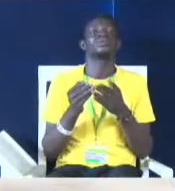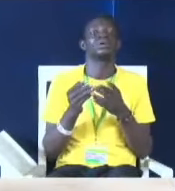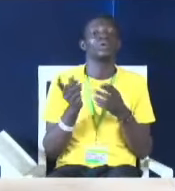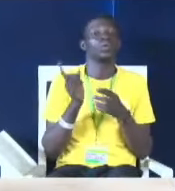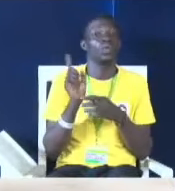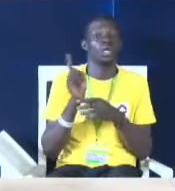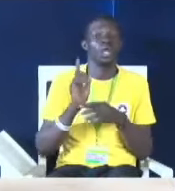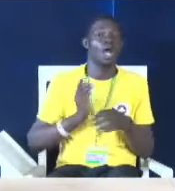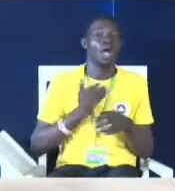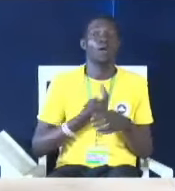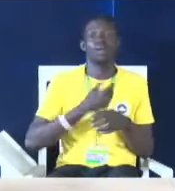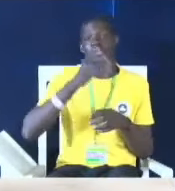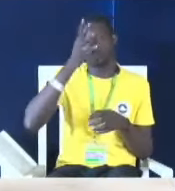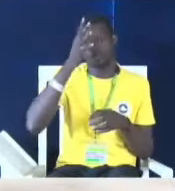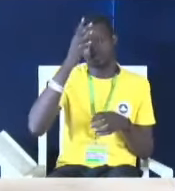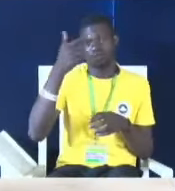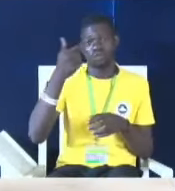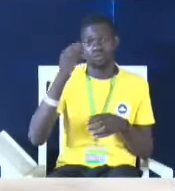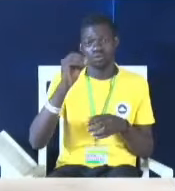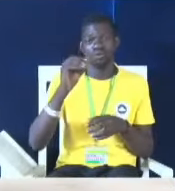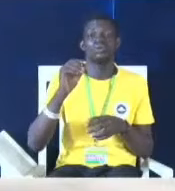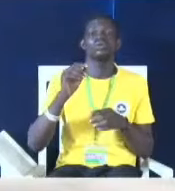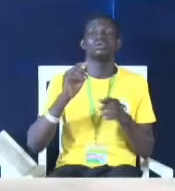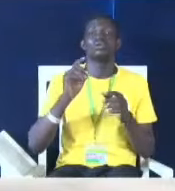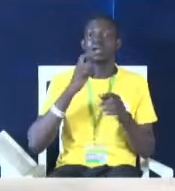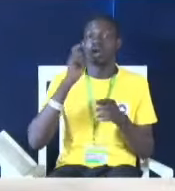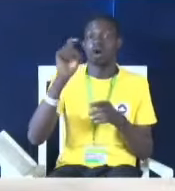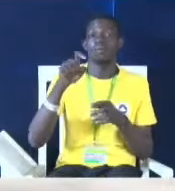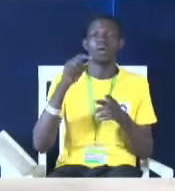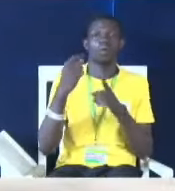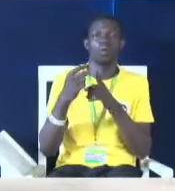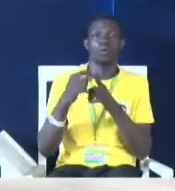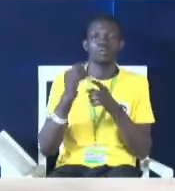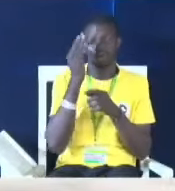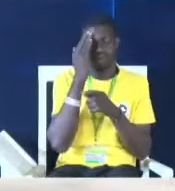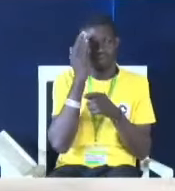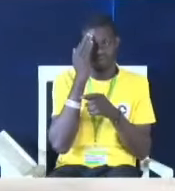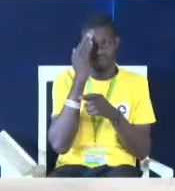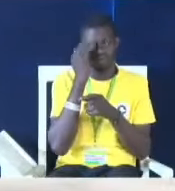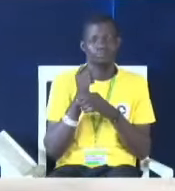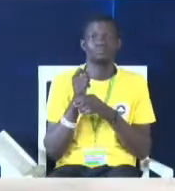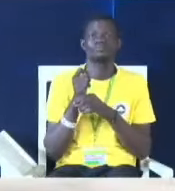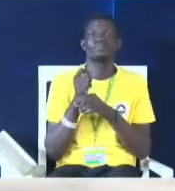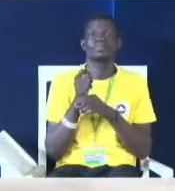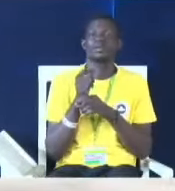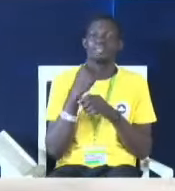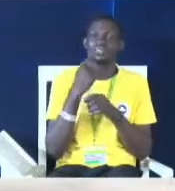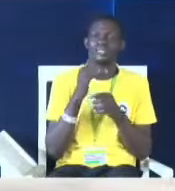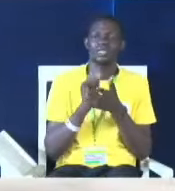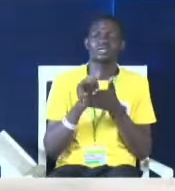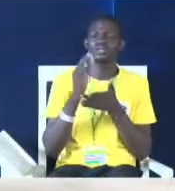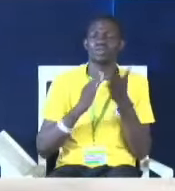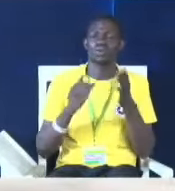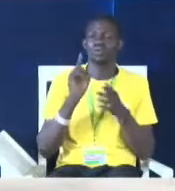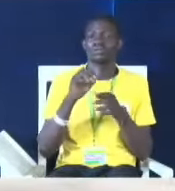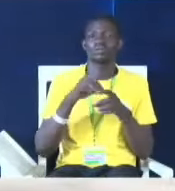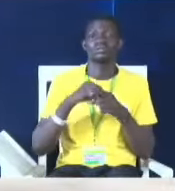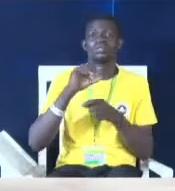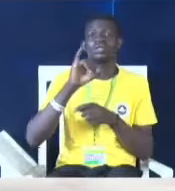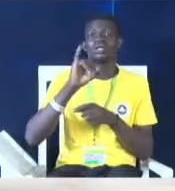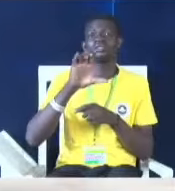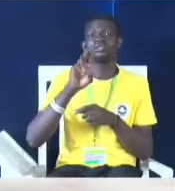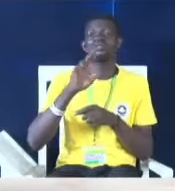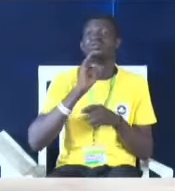where our father and the Lord Daddy Gio gave a word of knowledge that someone in ICU